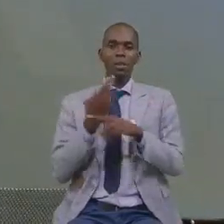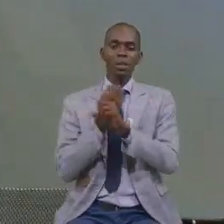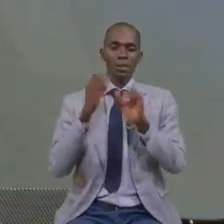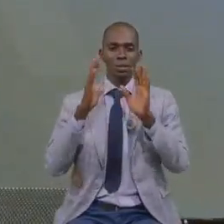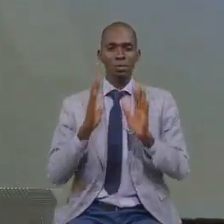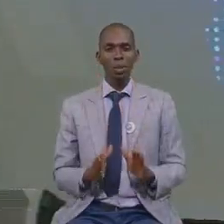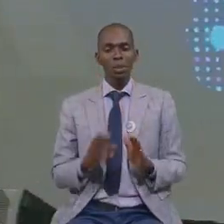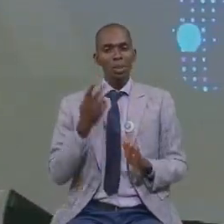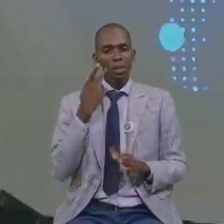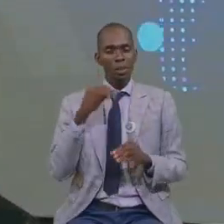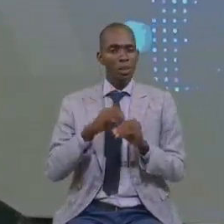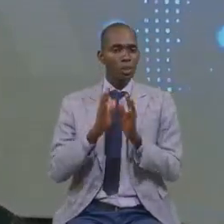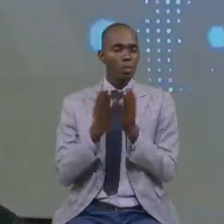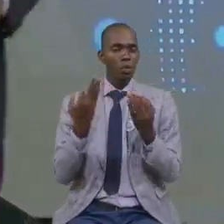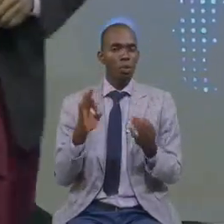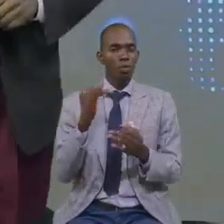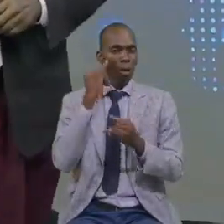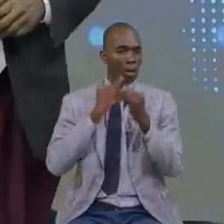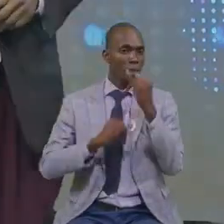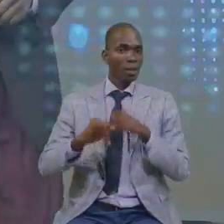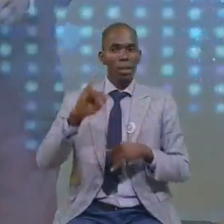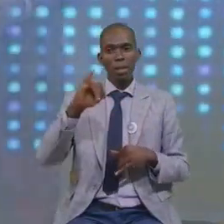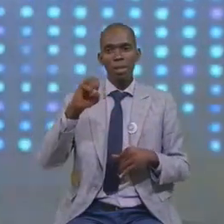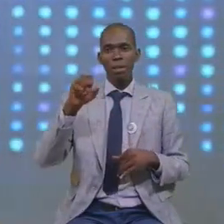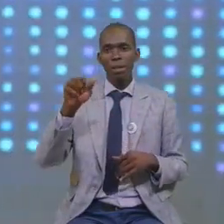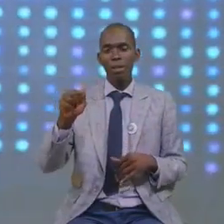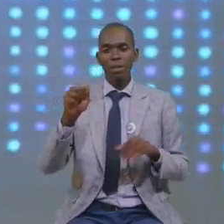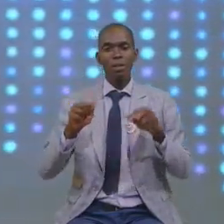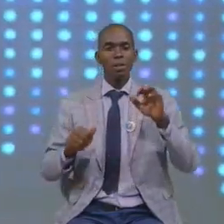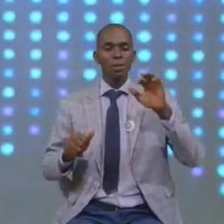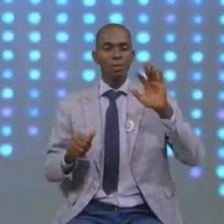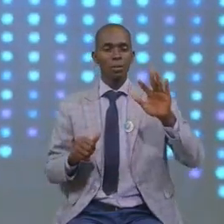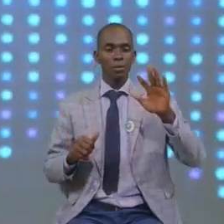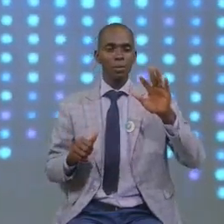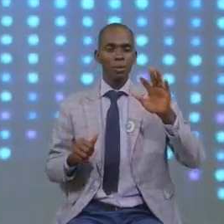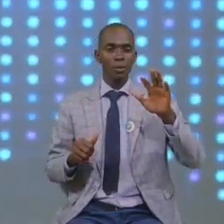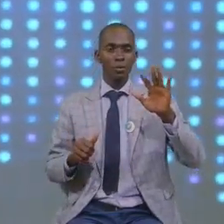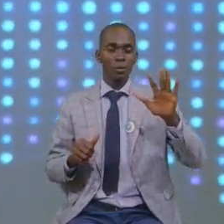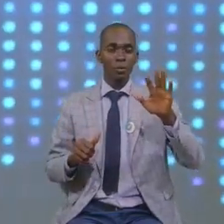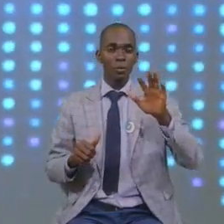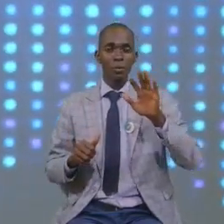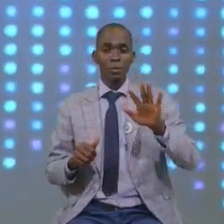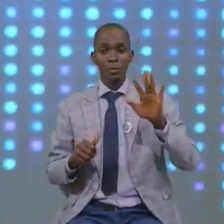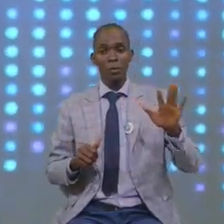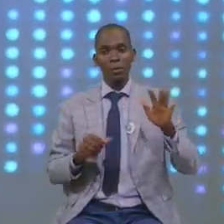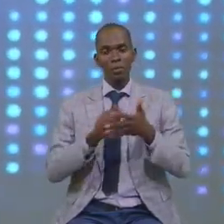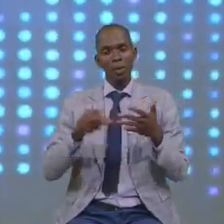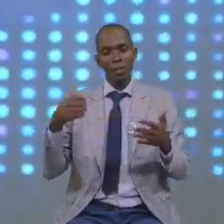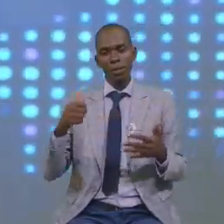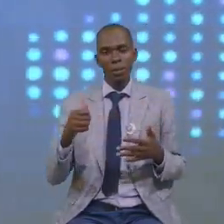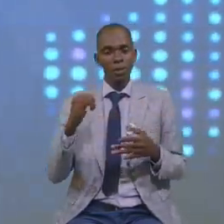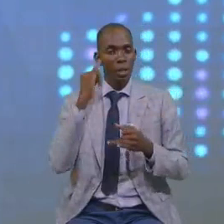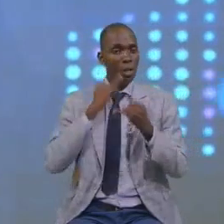Redeemer. Look at Isaiah chapter 55. Verse 10, it says, for as